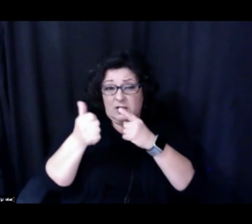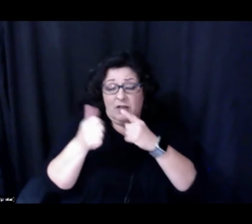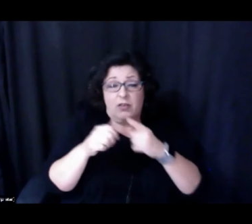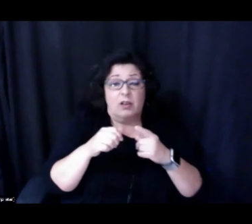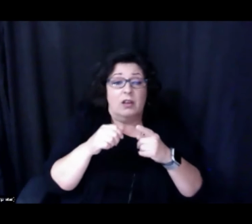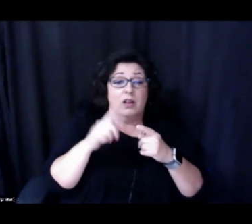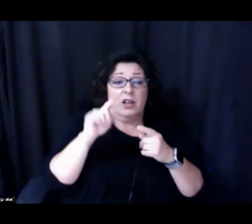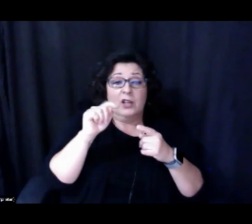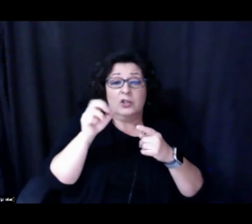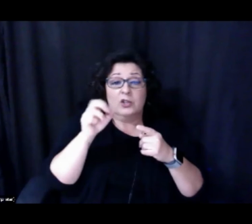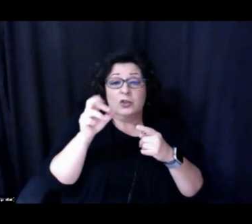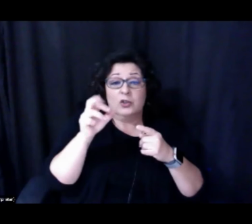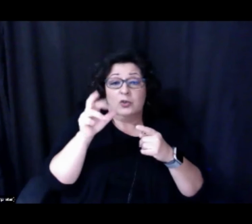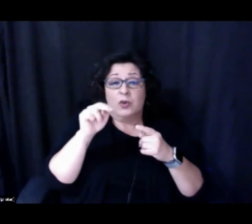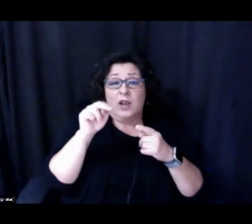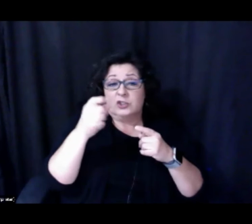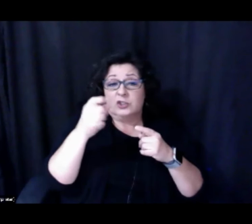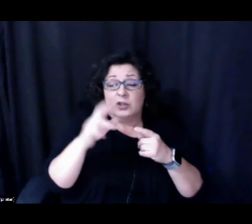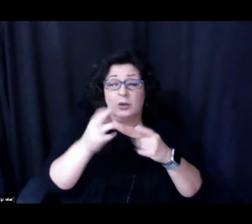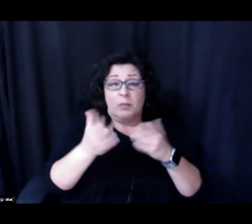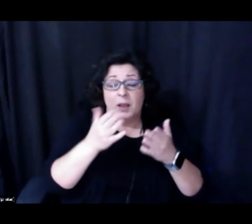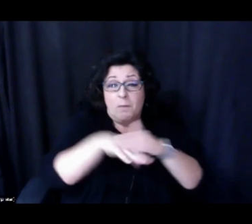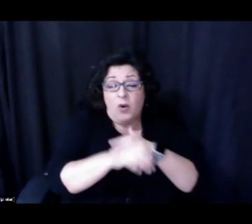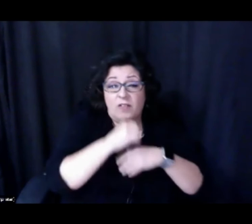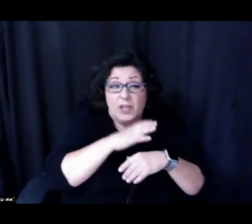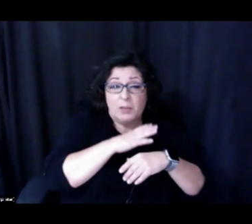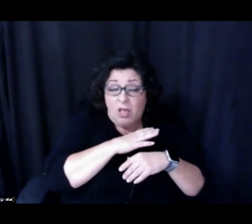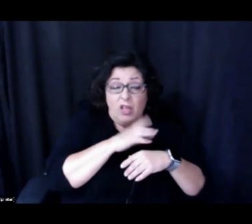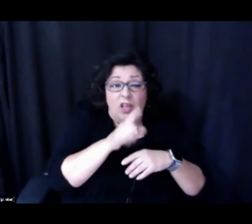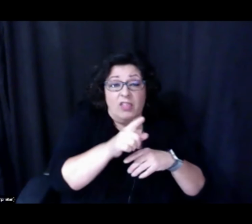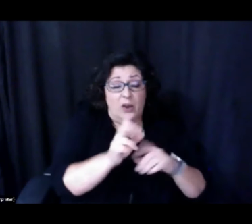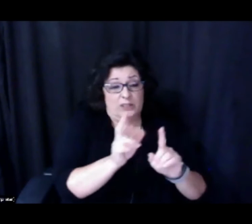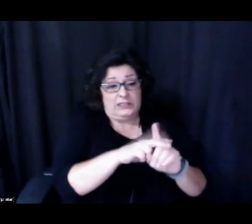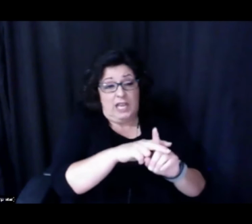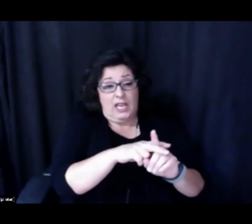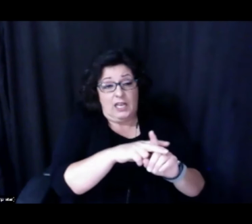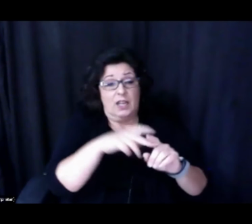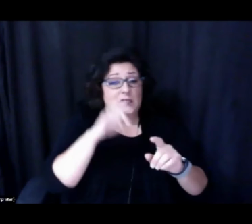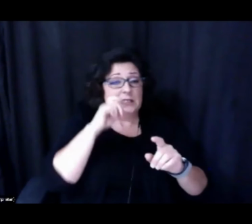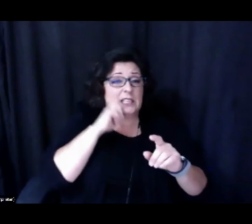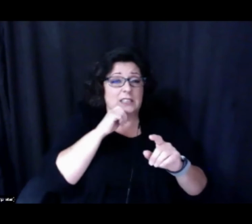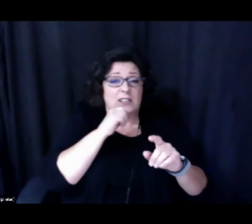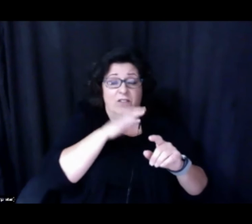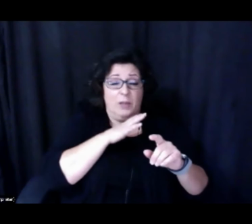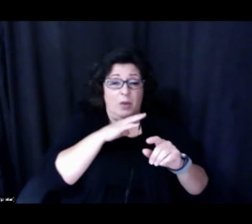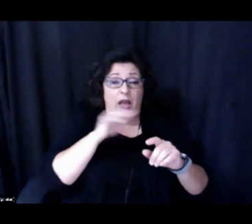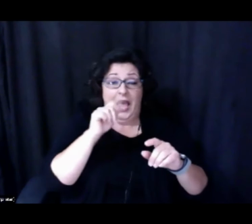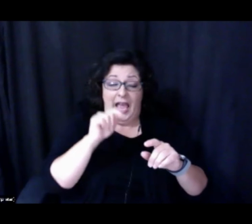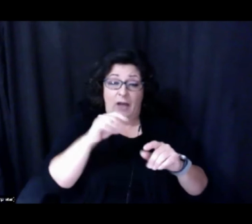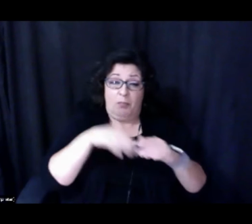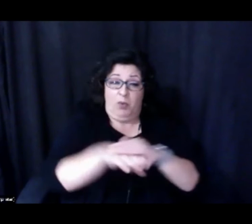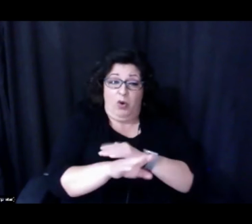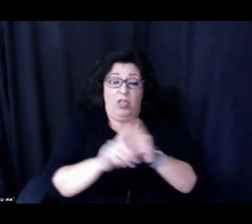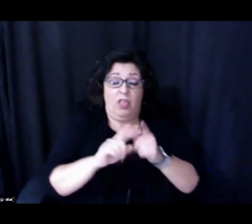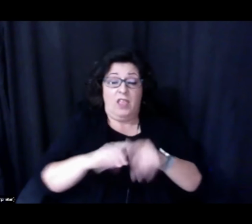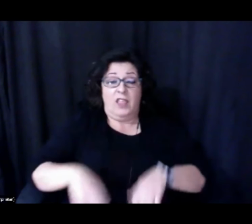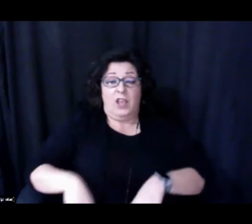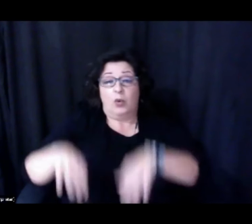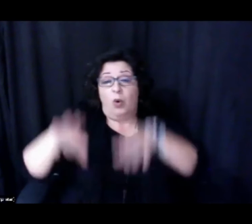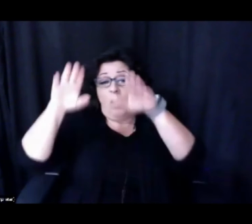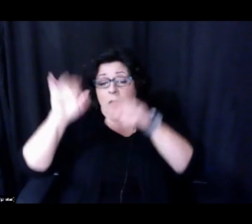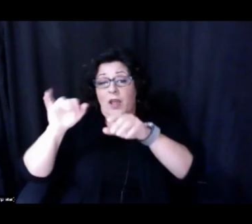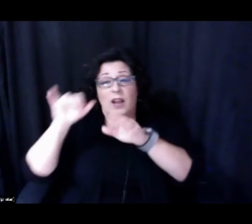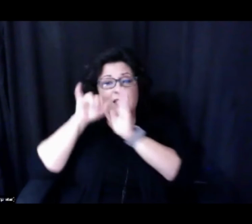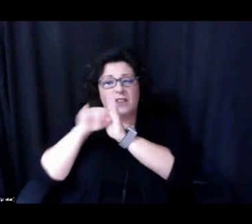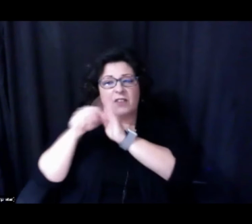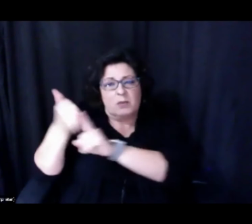if there's someone who's born female, they're assigned sex female at birth, and then they grow up and they identify as a man.